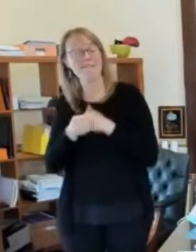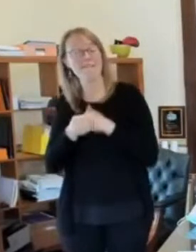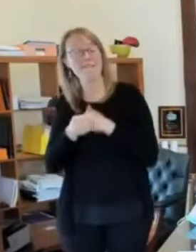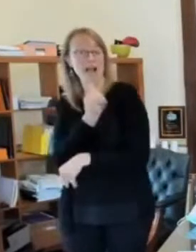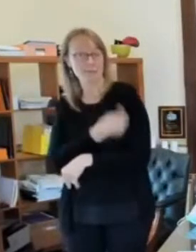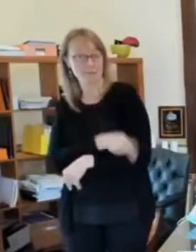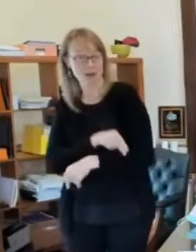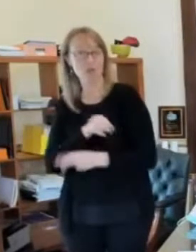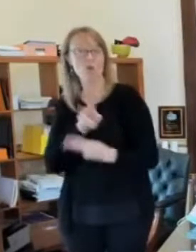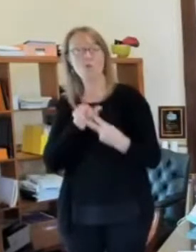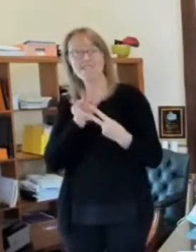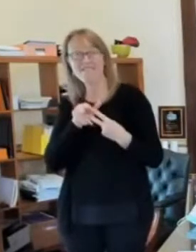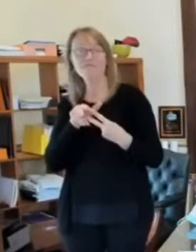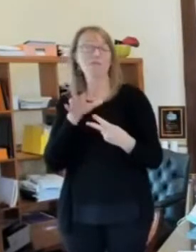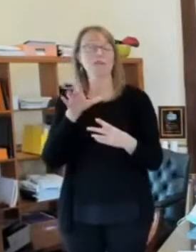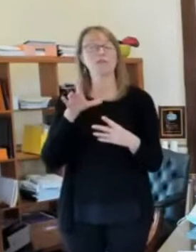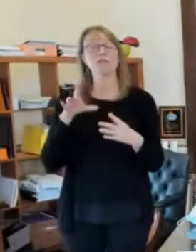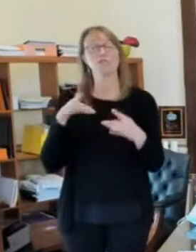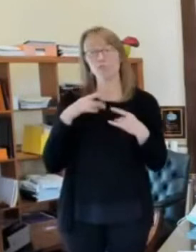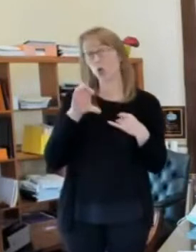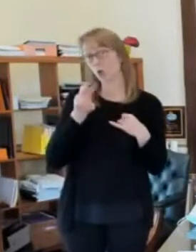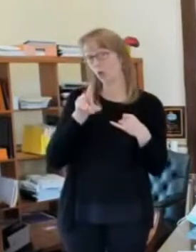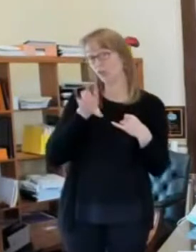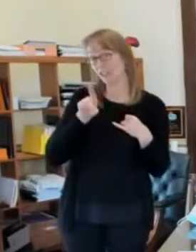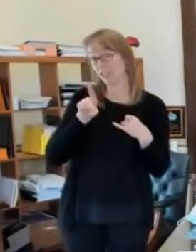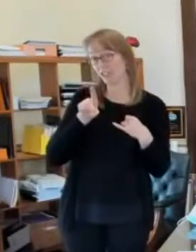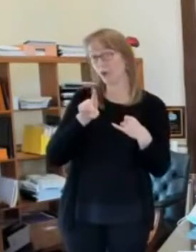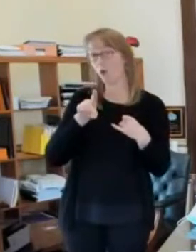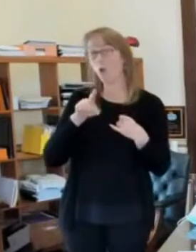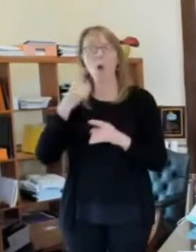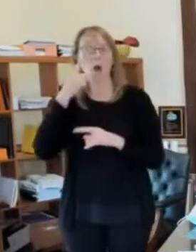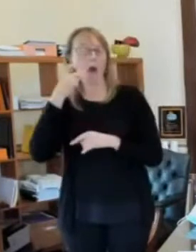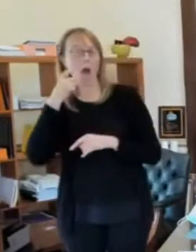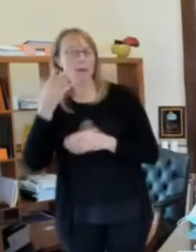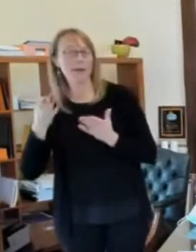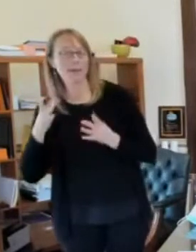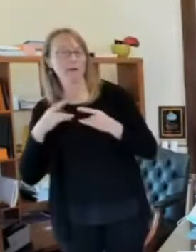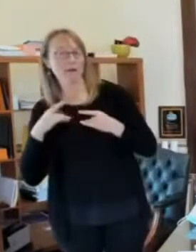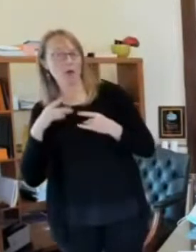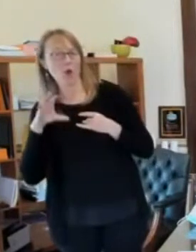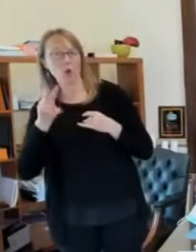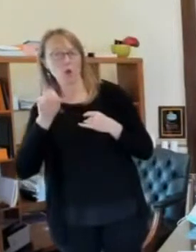suspected COVID positive, dropped below 800. It was